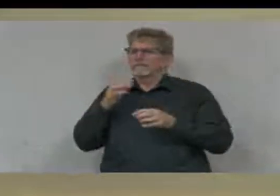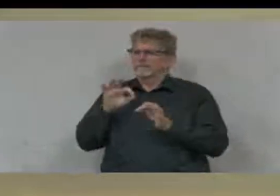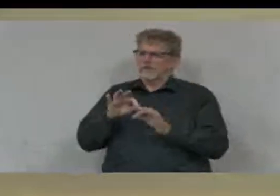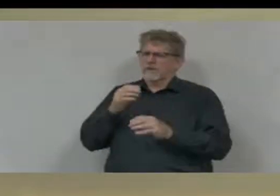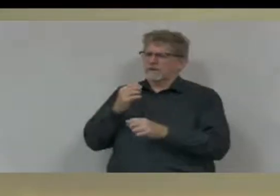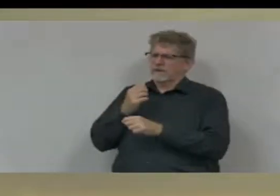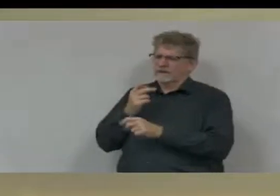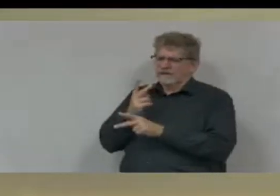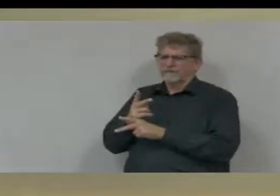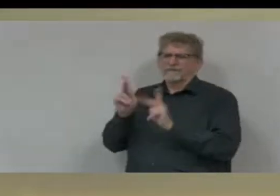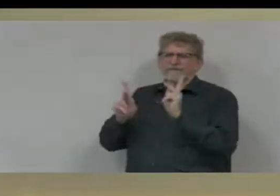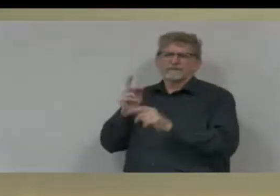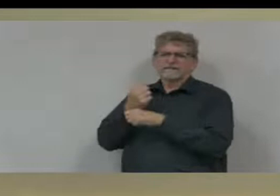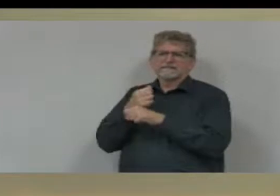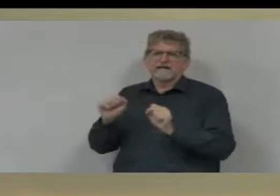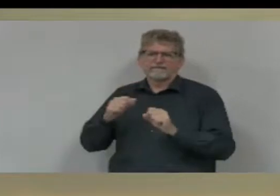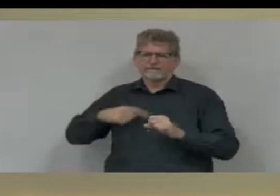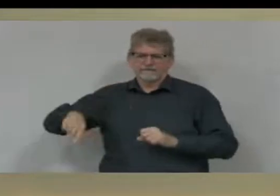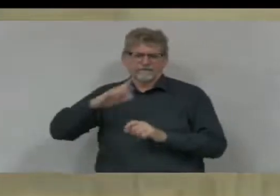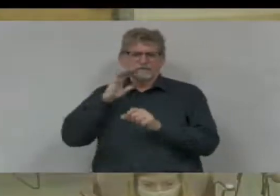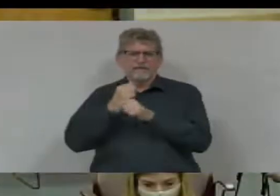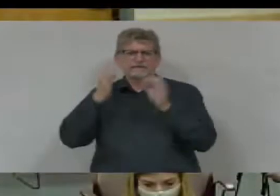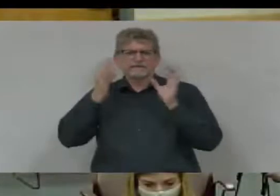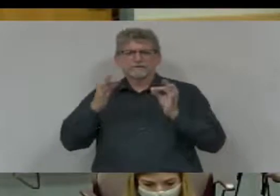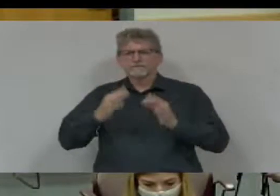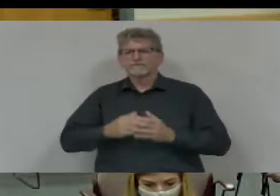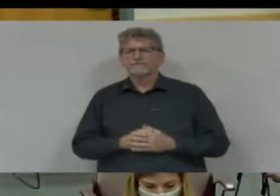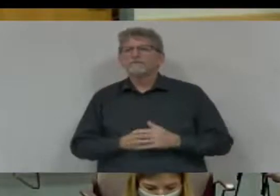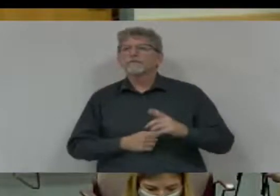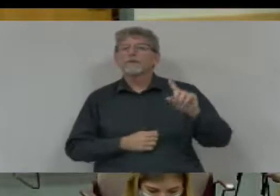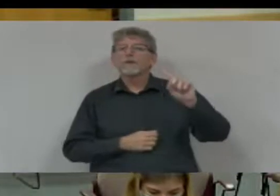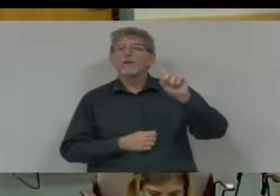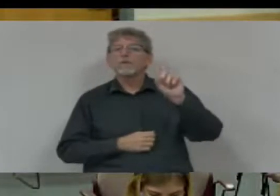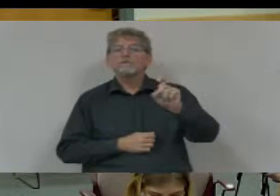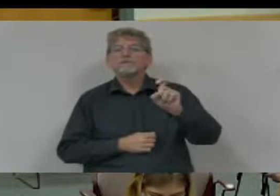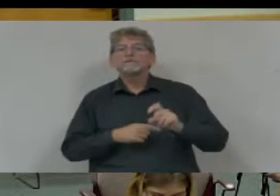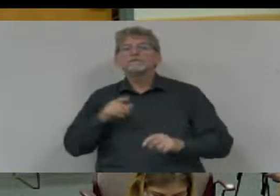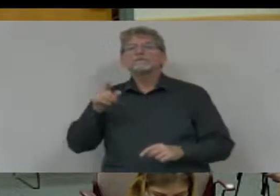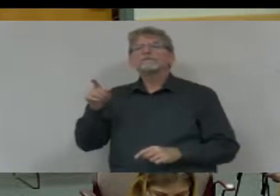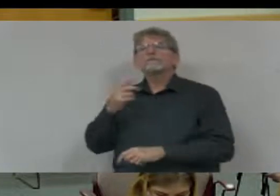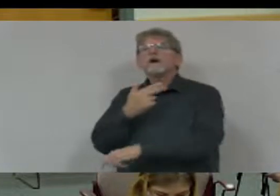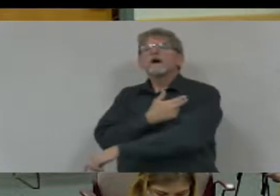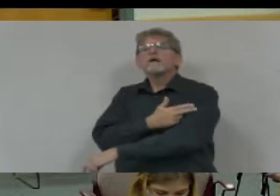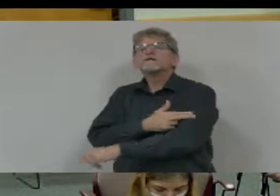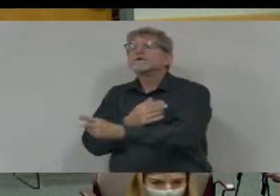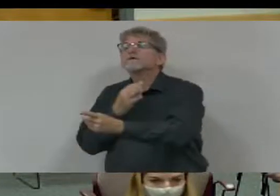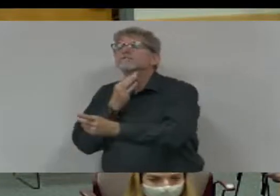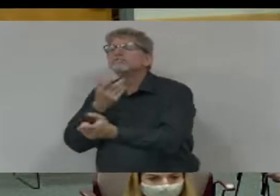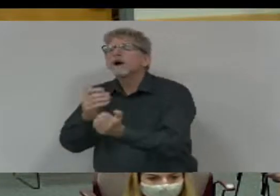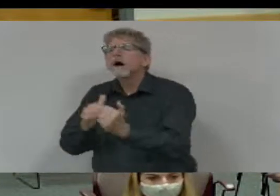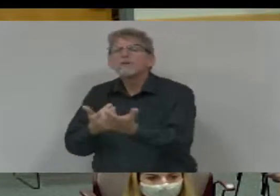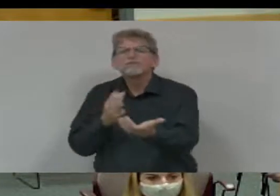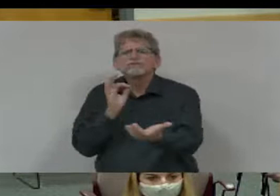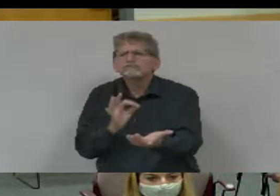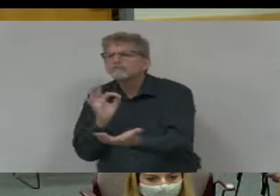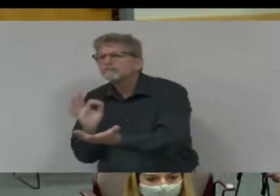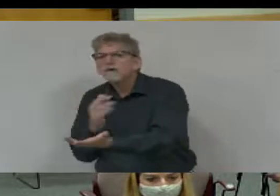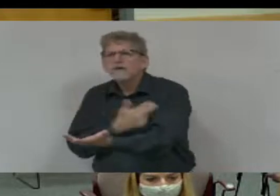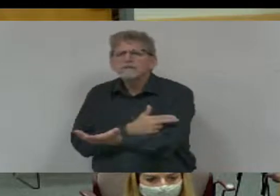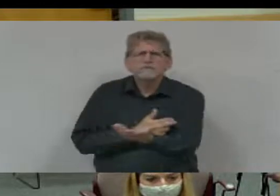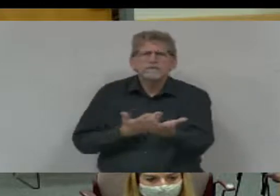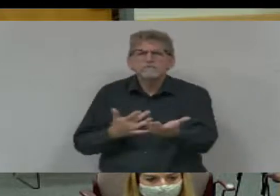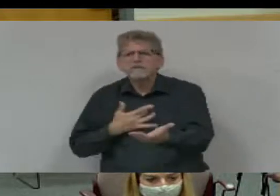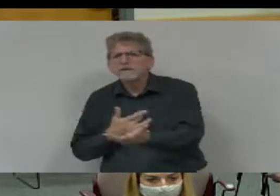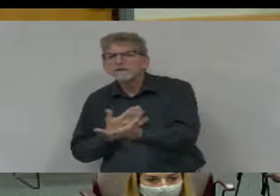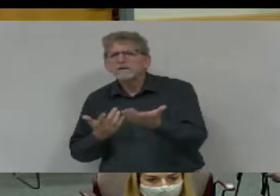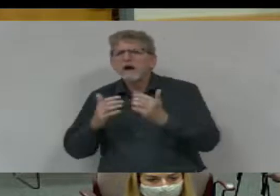Dr. Bean and Dr. Rickert, how are the hospitals feeling? How are things going right now, and what are you possibly thinking about and preparing for in the